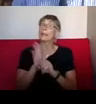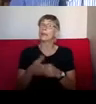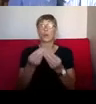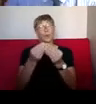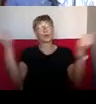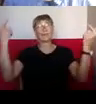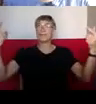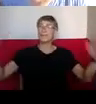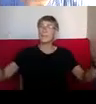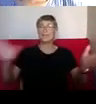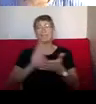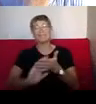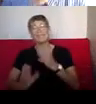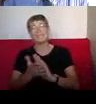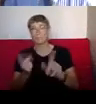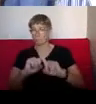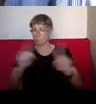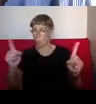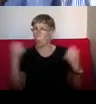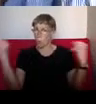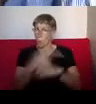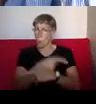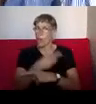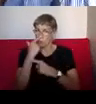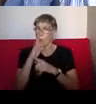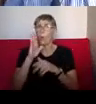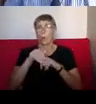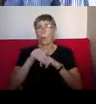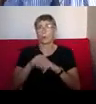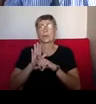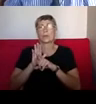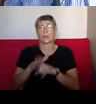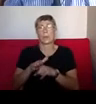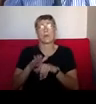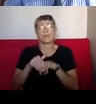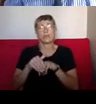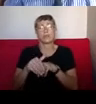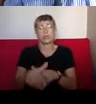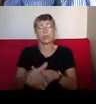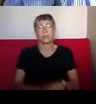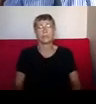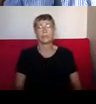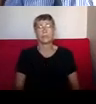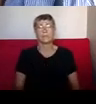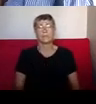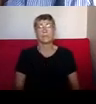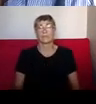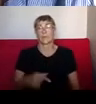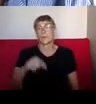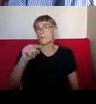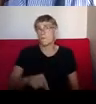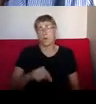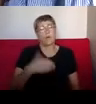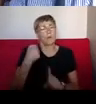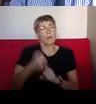of whatever it can be, the good, but also what can this be, because we have to combat against it. I think